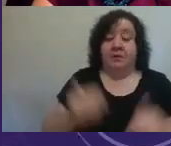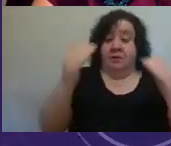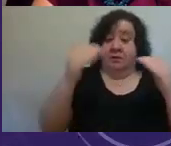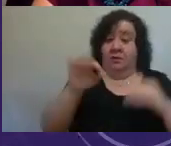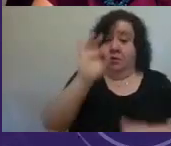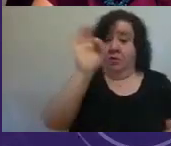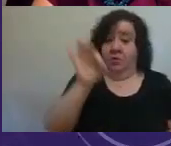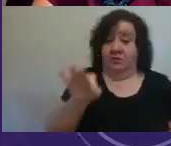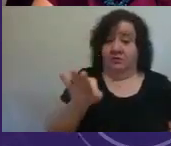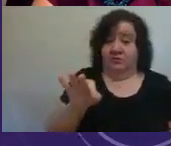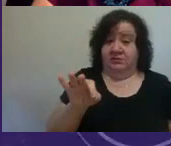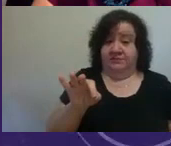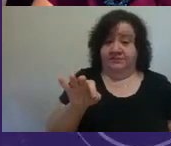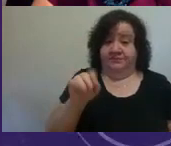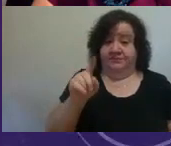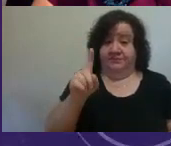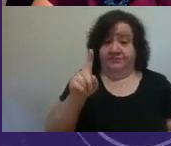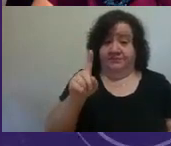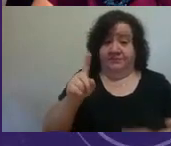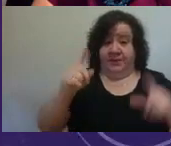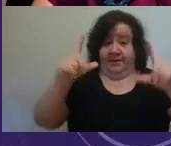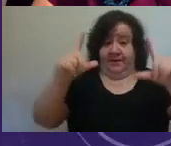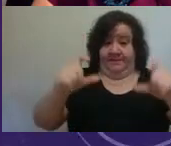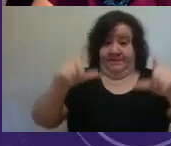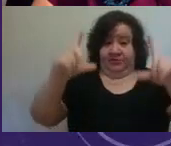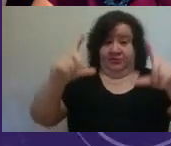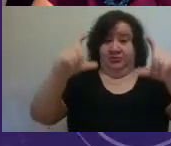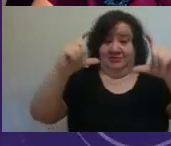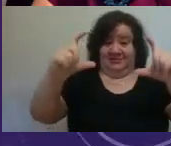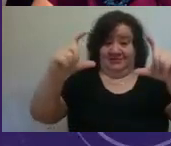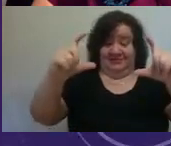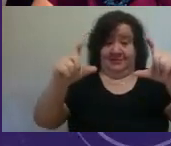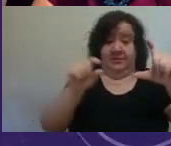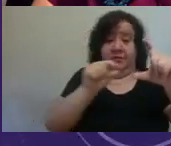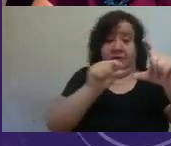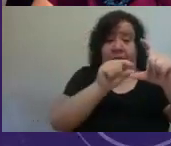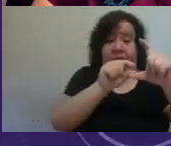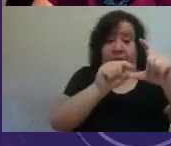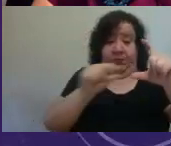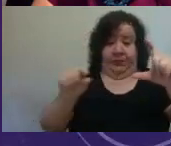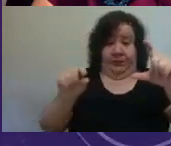be in all caps? And is there a character limit?